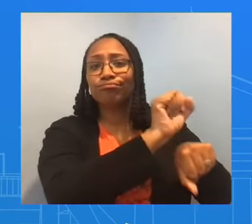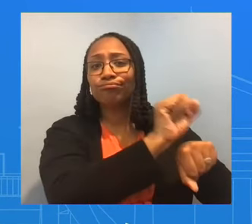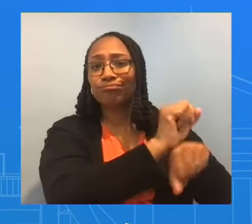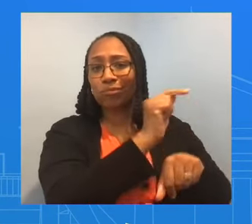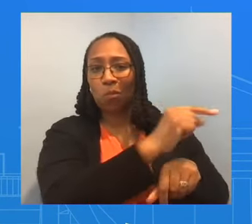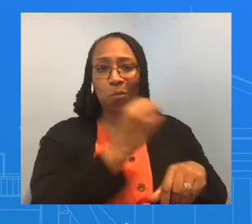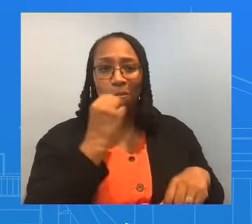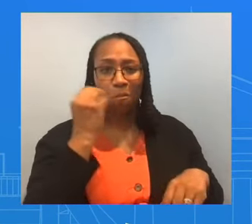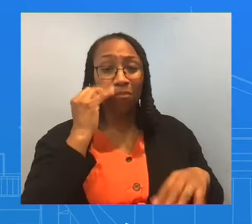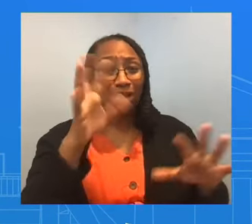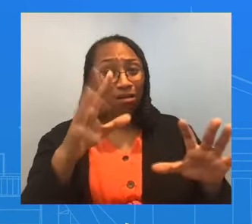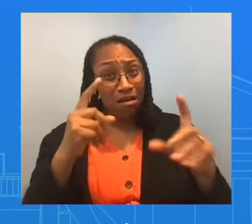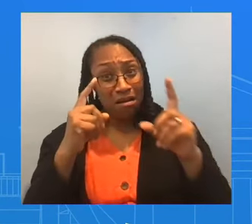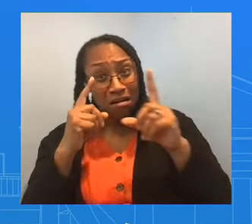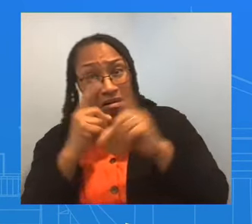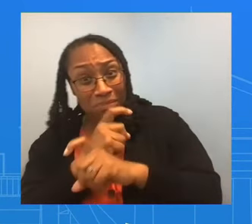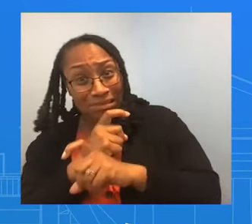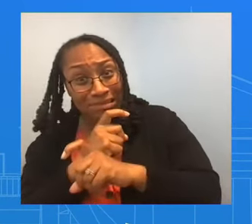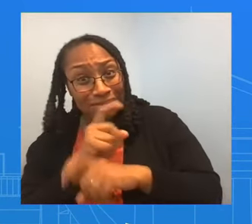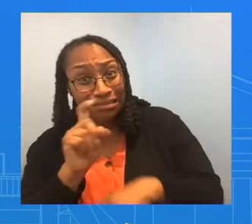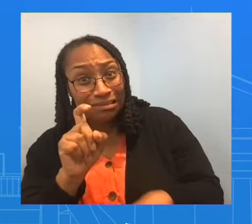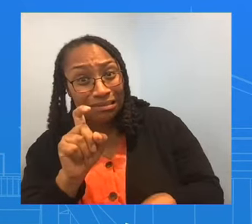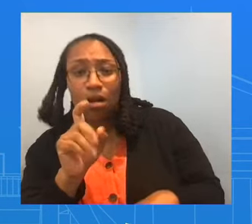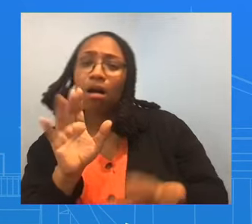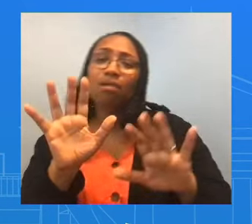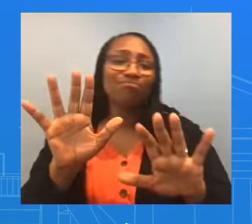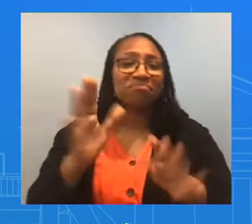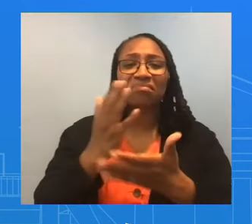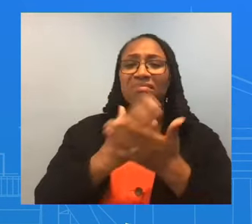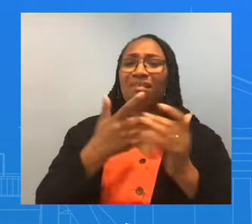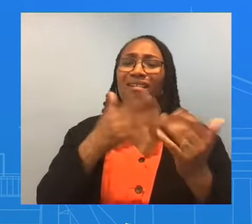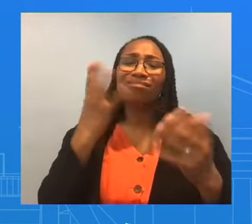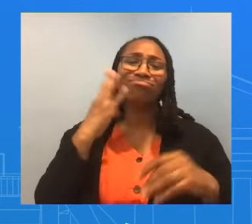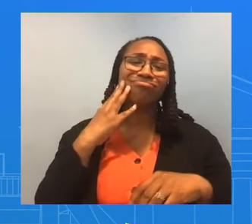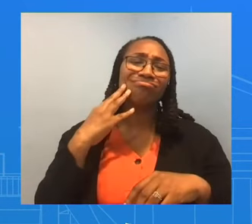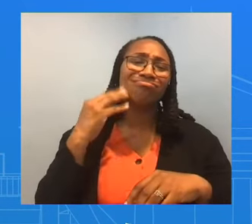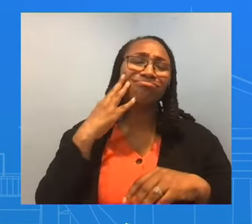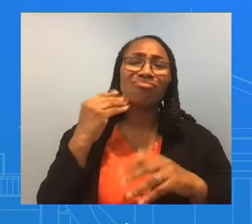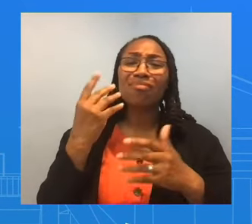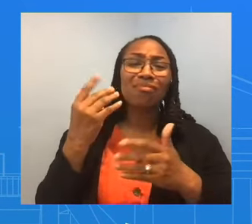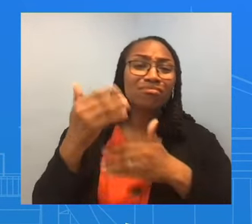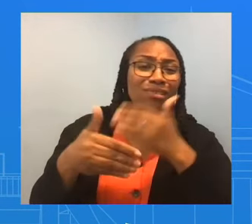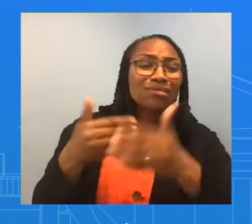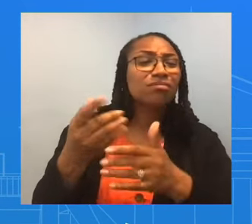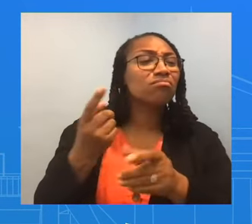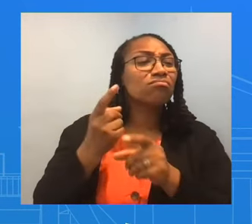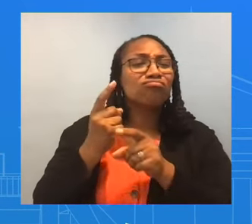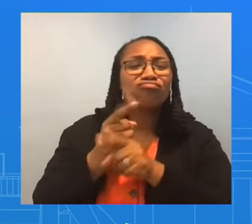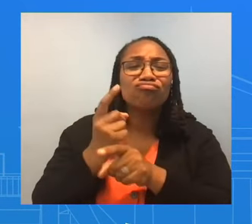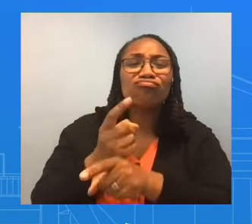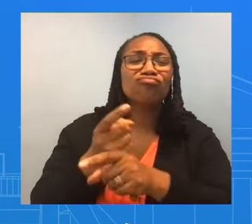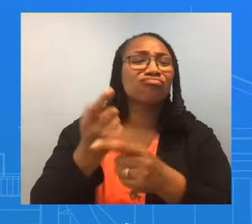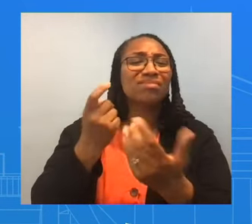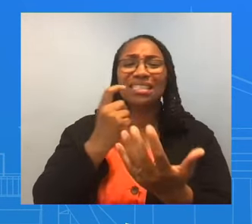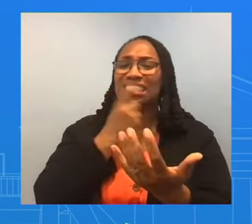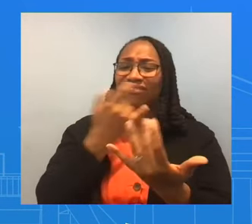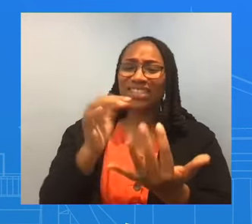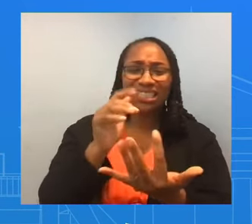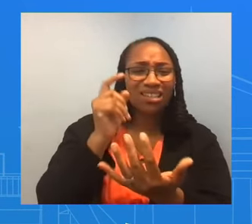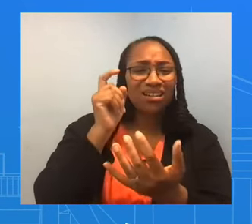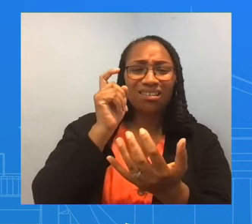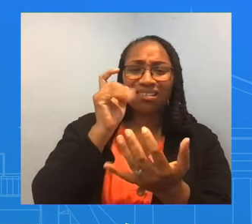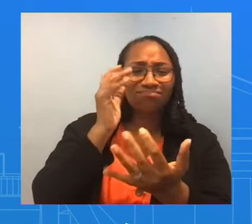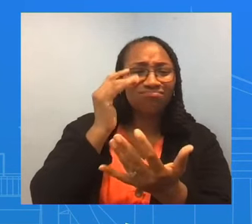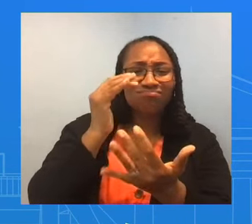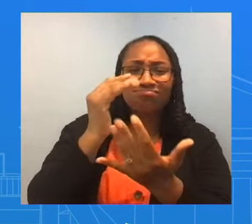had this procedure, it's a general routine dental procedure. And can you talk about why the White House didn't disclose